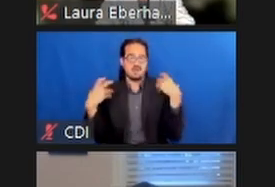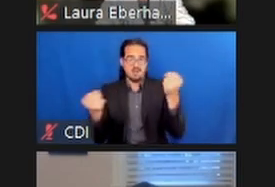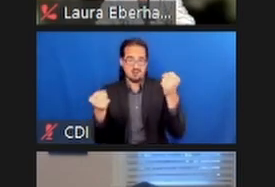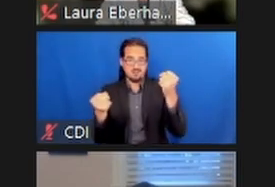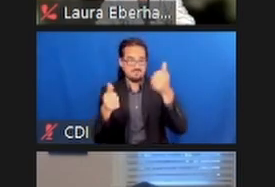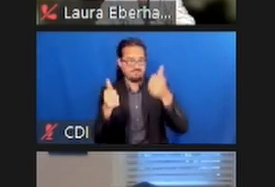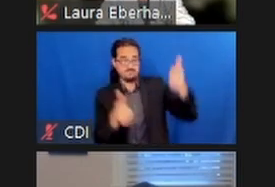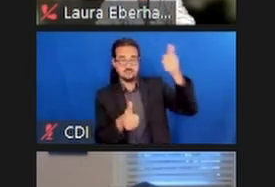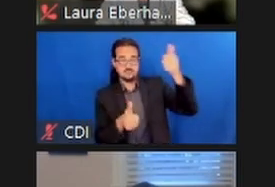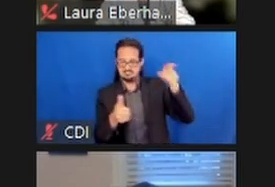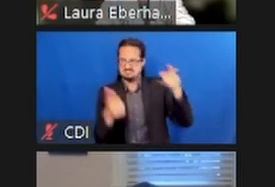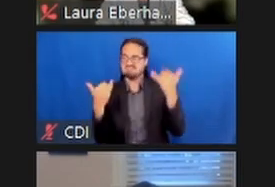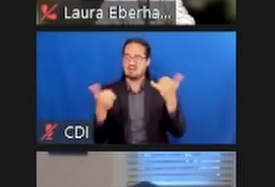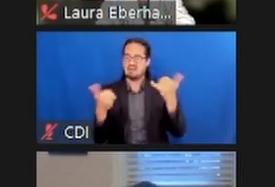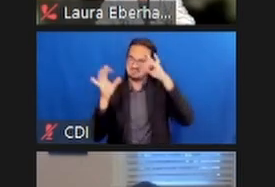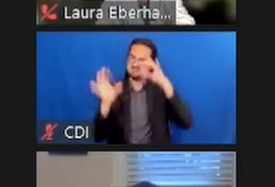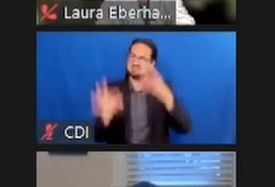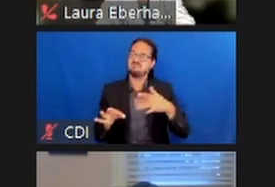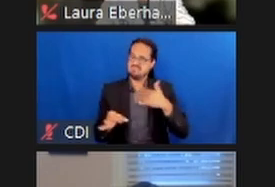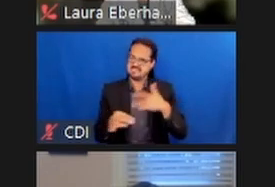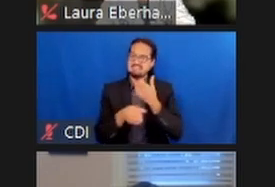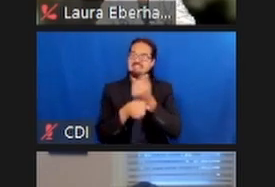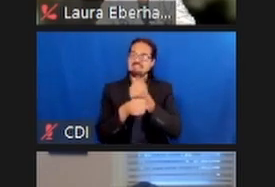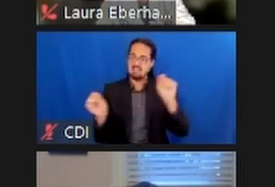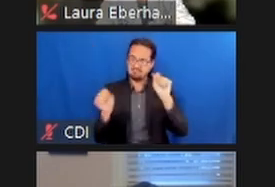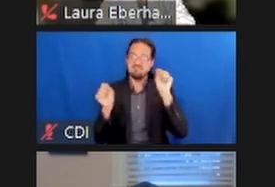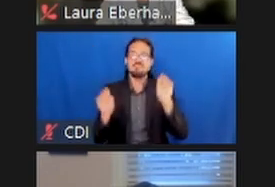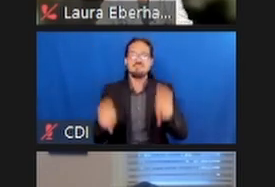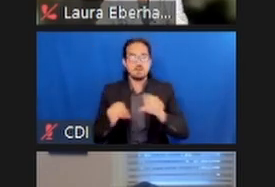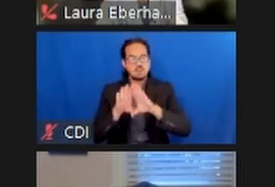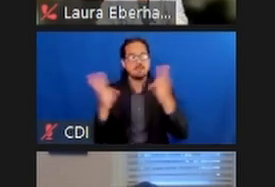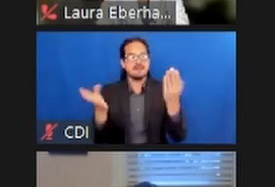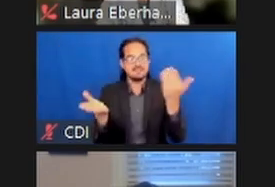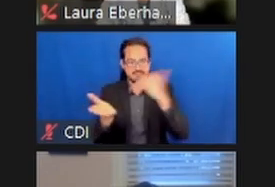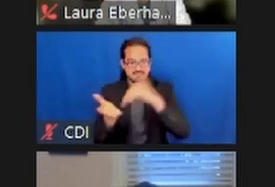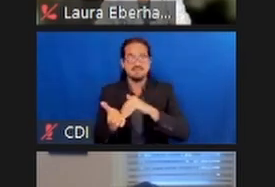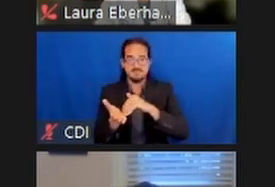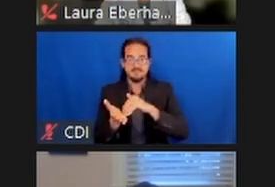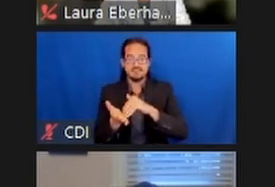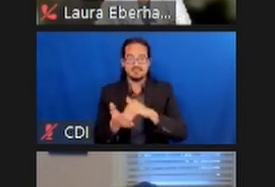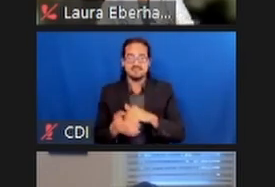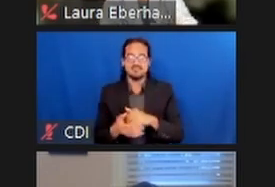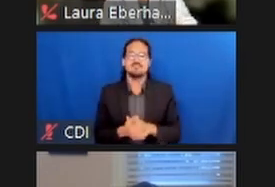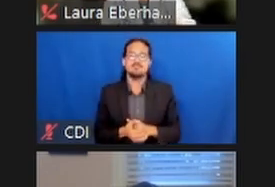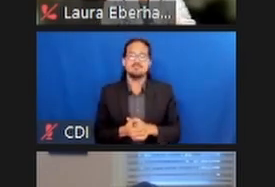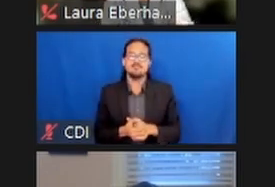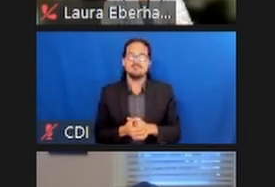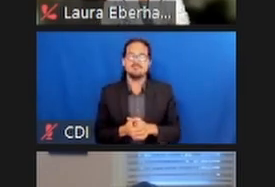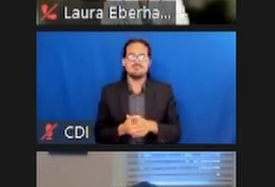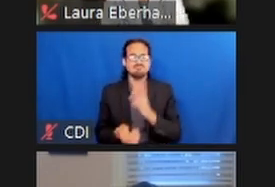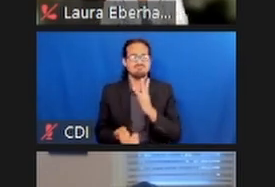please. With excellent vaccination rates, In fact, we have